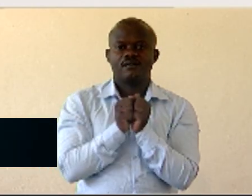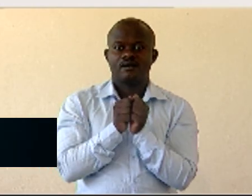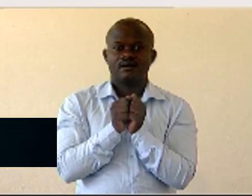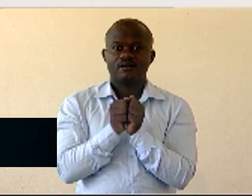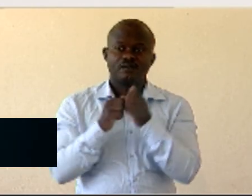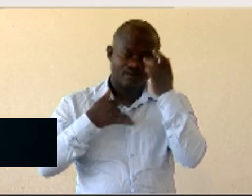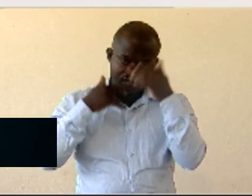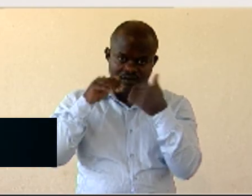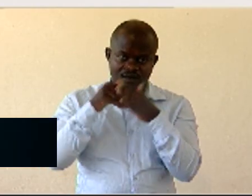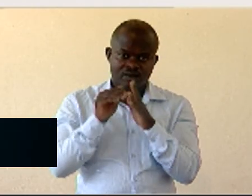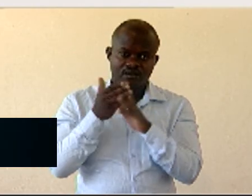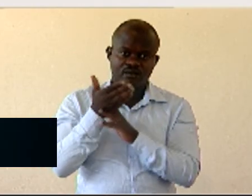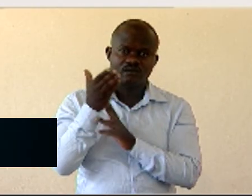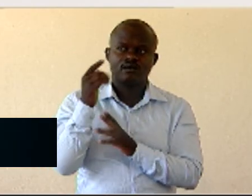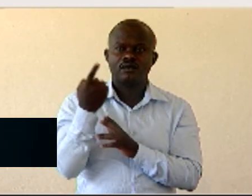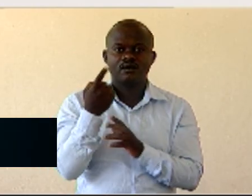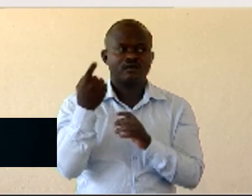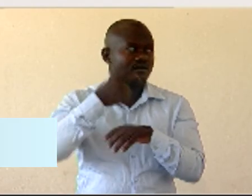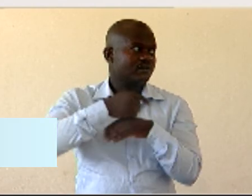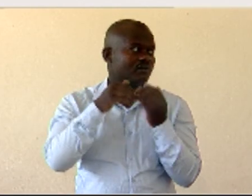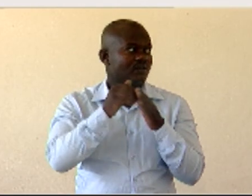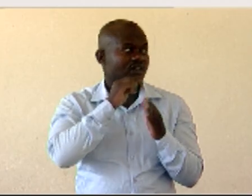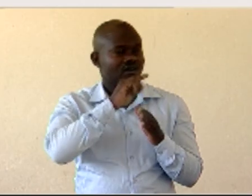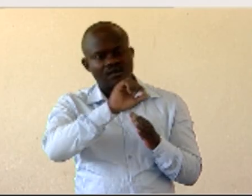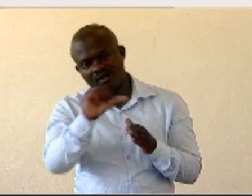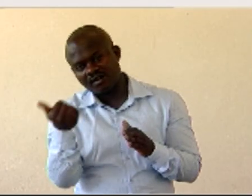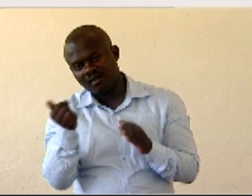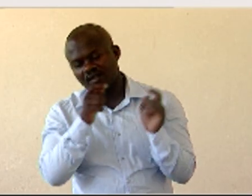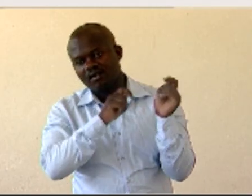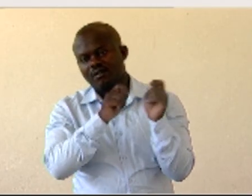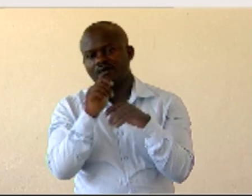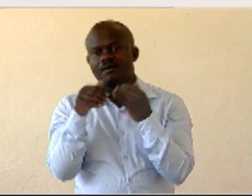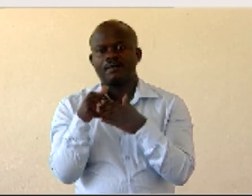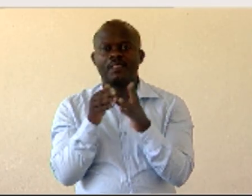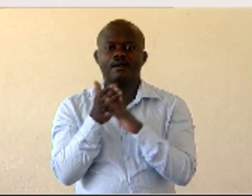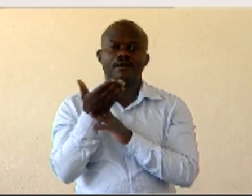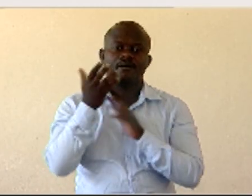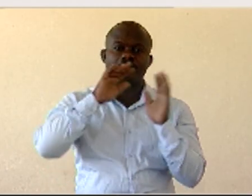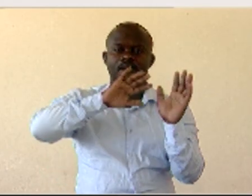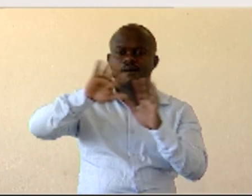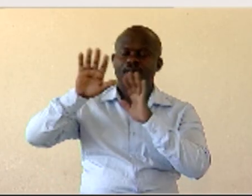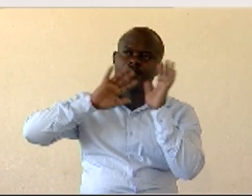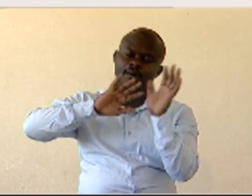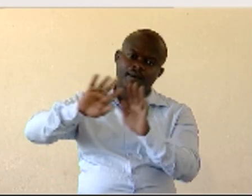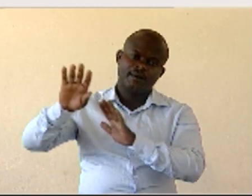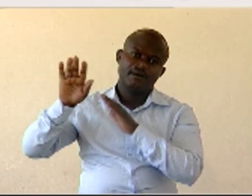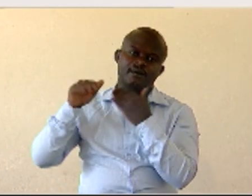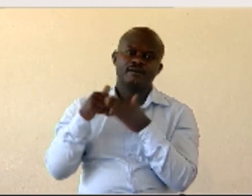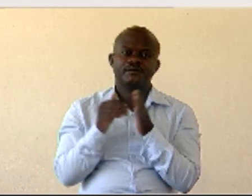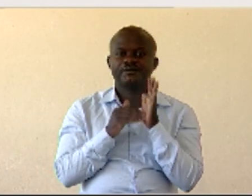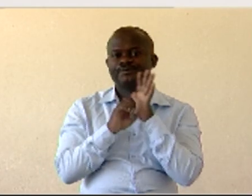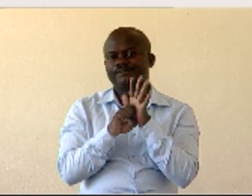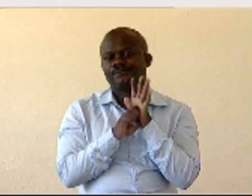Diseases can just be passed from one person to another person through airborne disease. We mentioned the